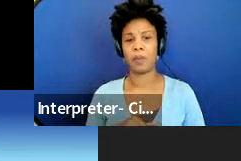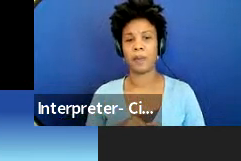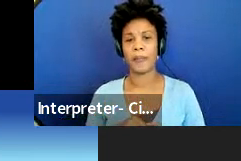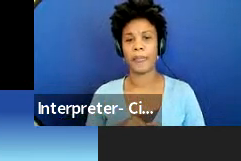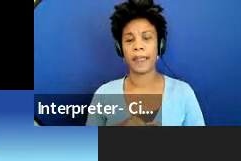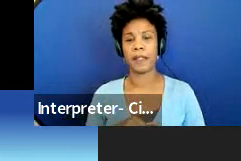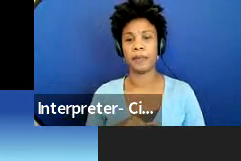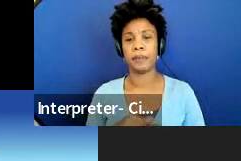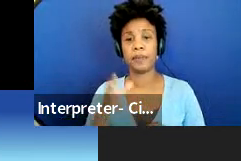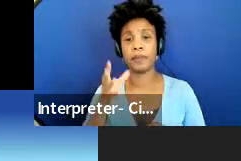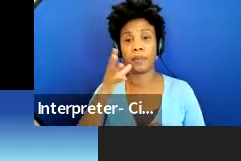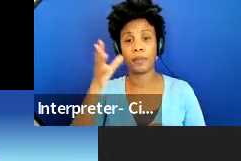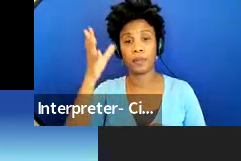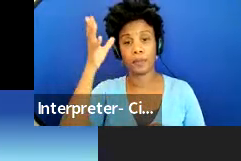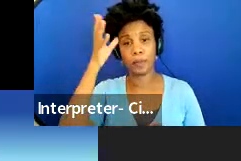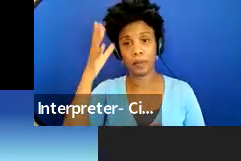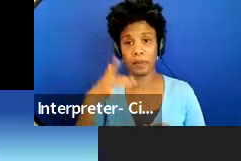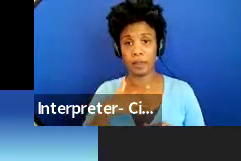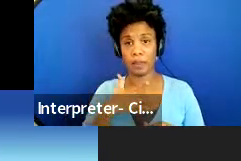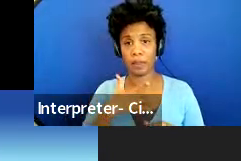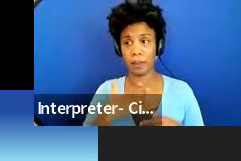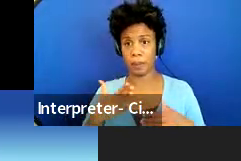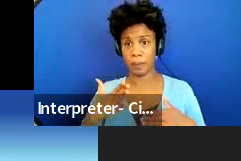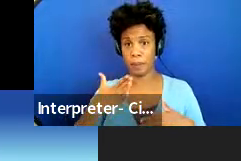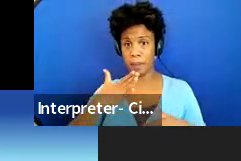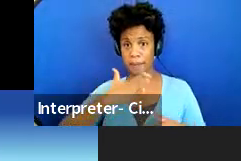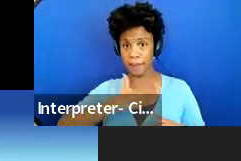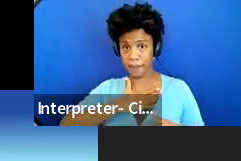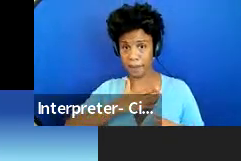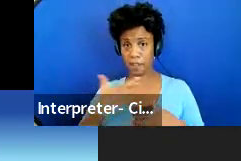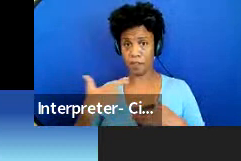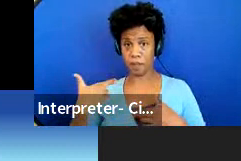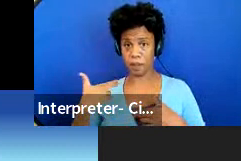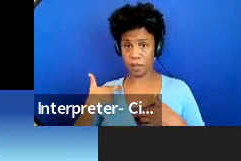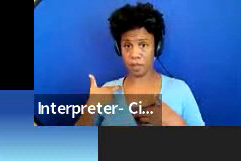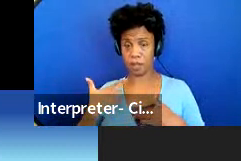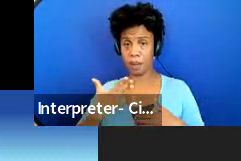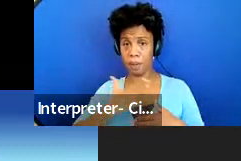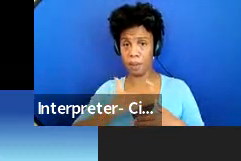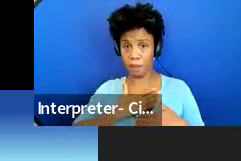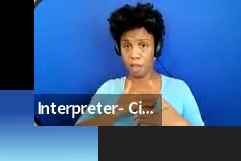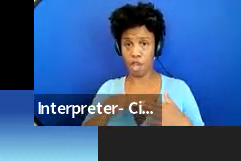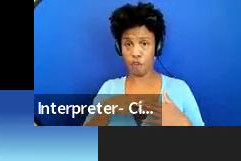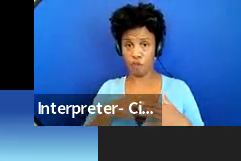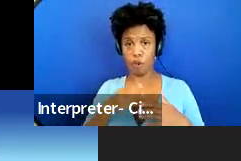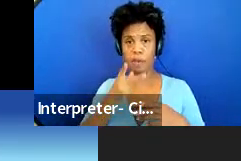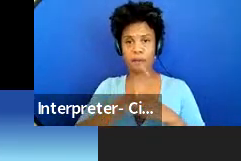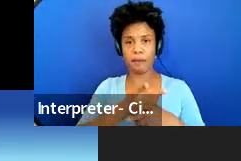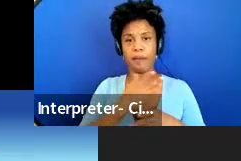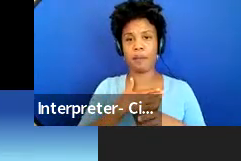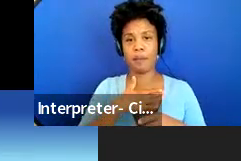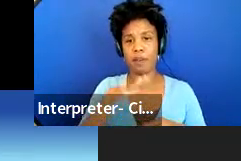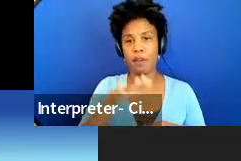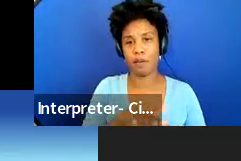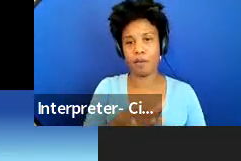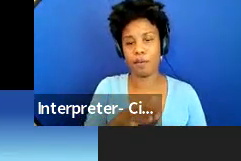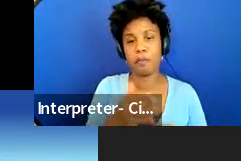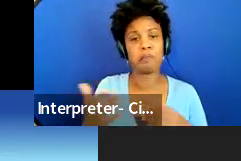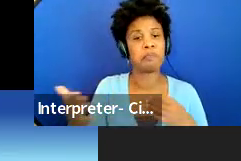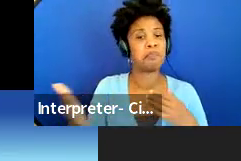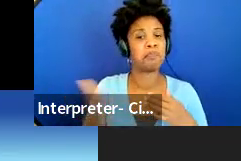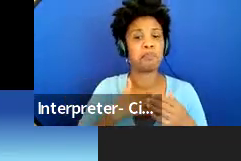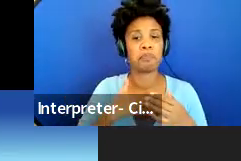responsibility, recognizing that as a parent, it is your role, it is my role to provide care for this child, irrespective